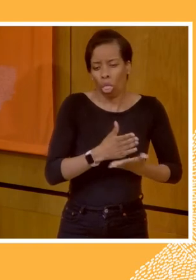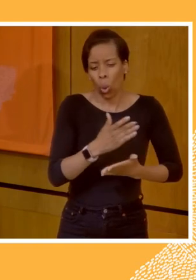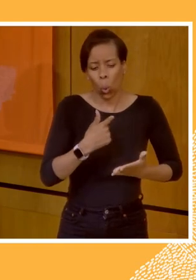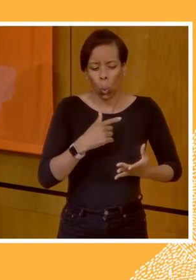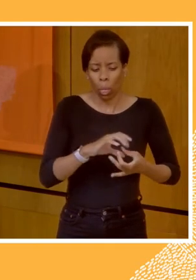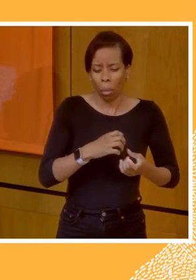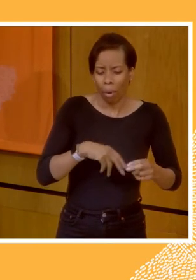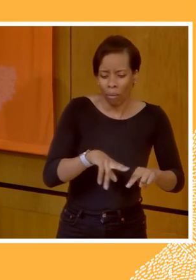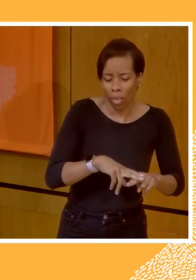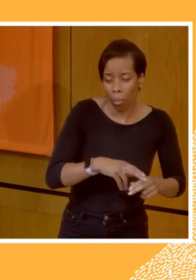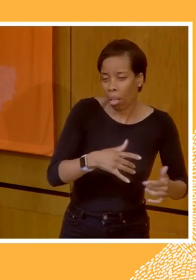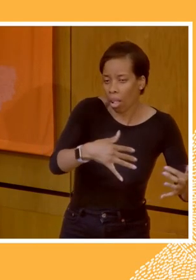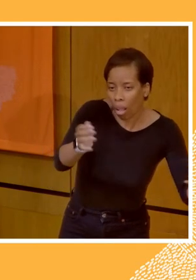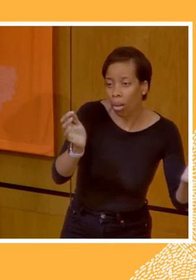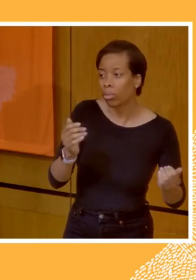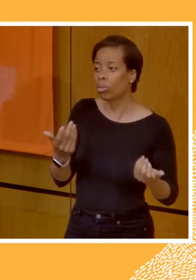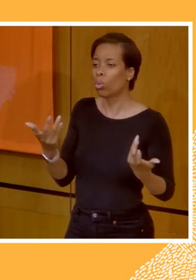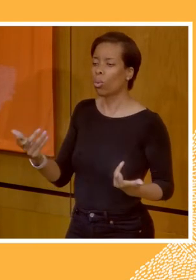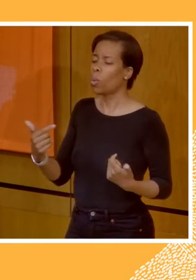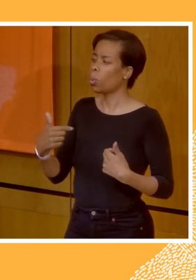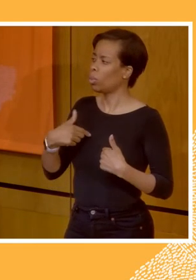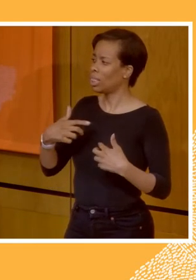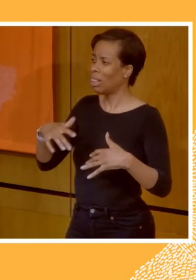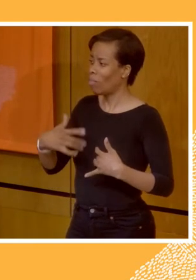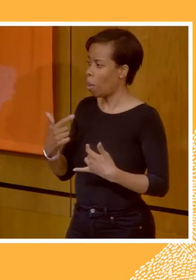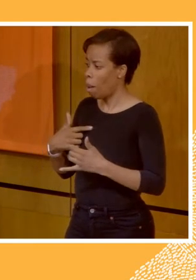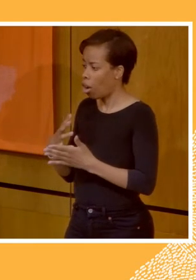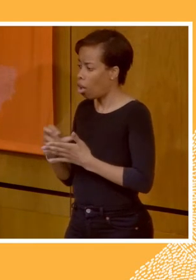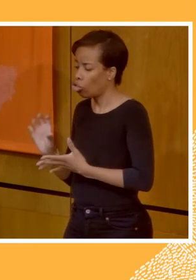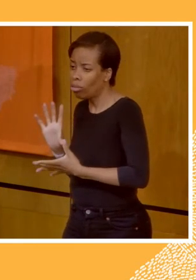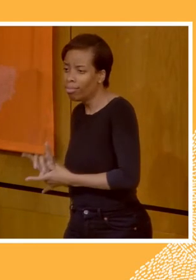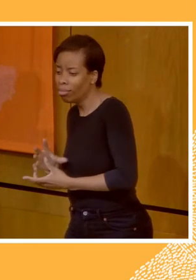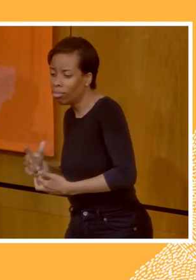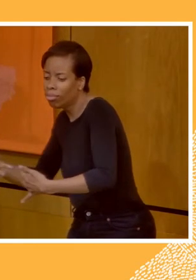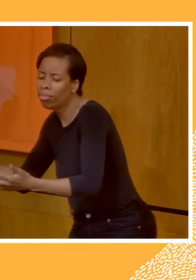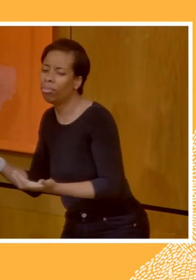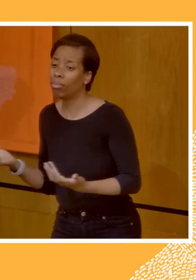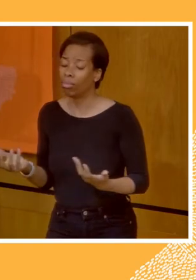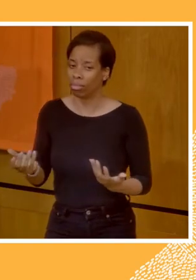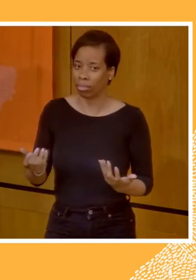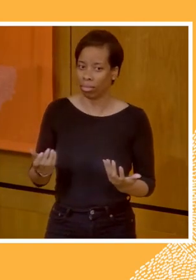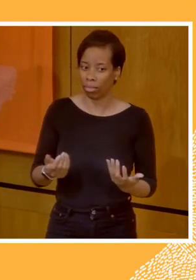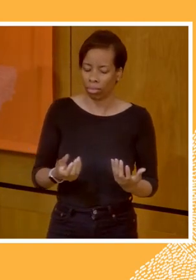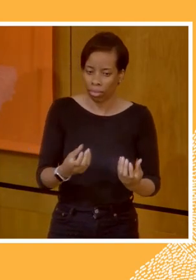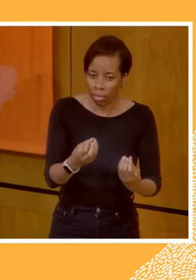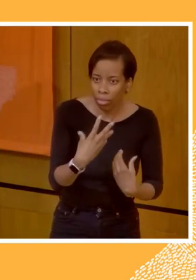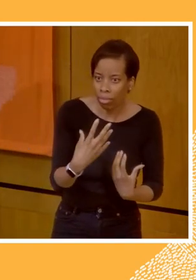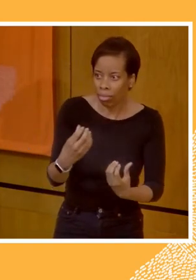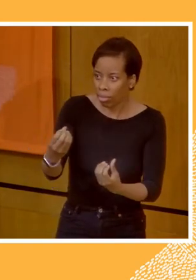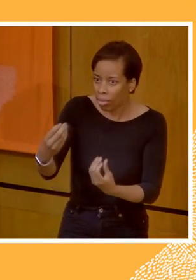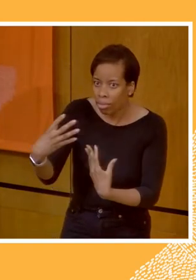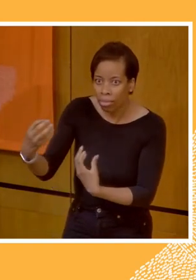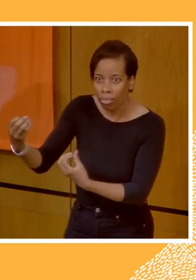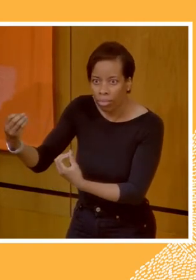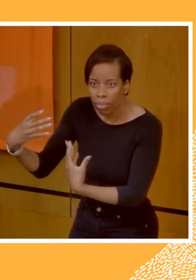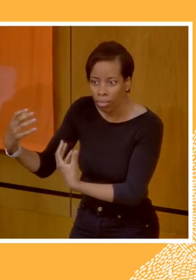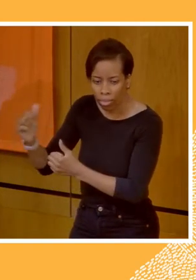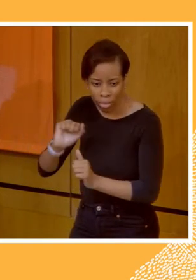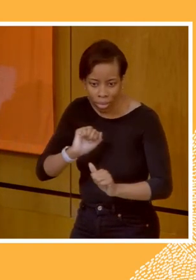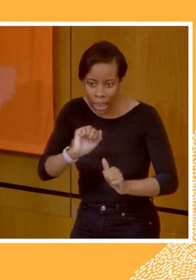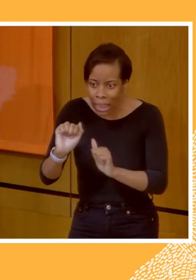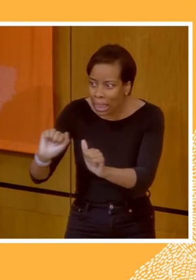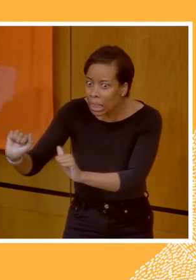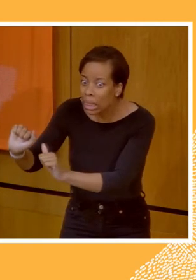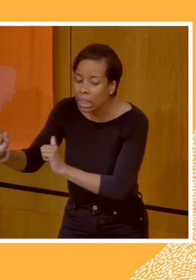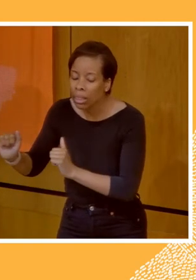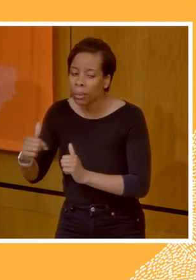also makes me happy, connects me to my culture, or this is what makes me sad. and they give you